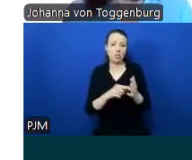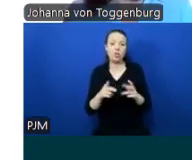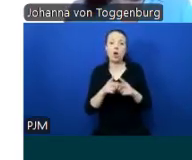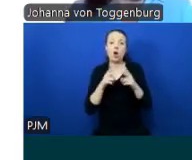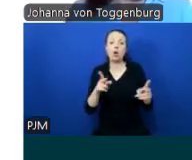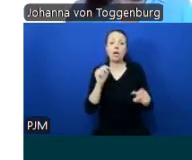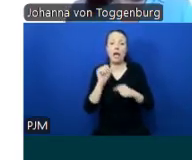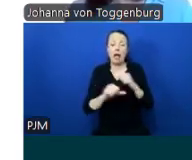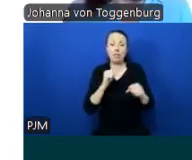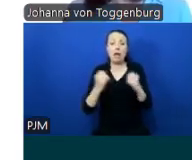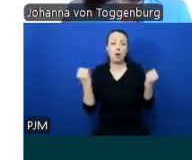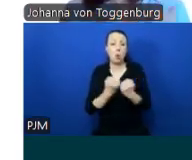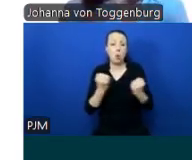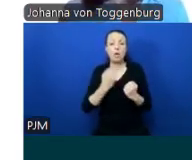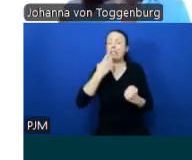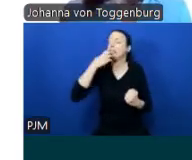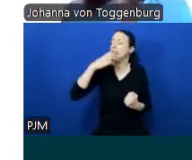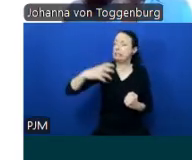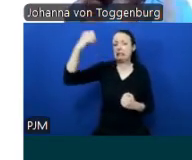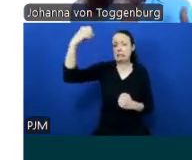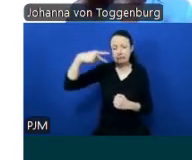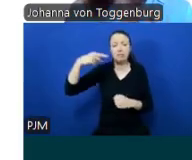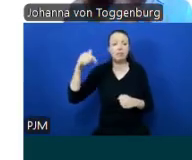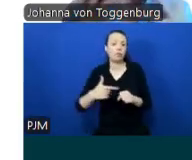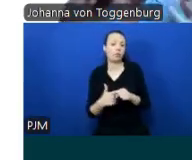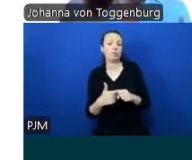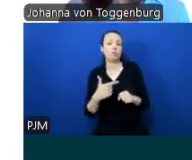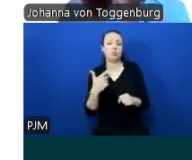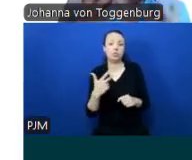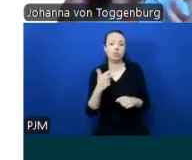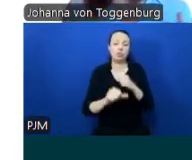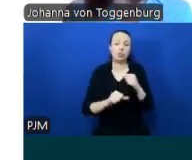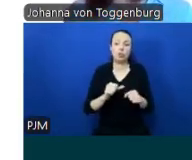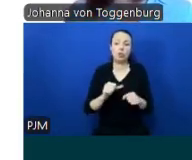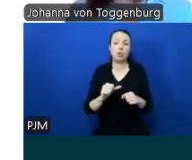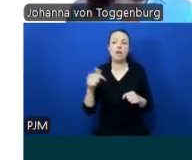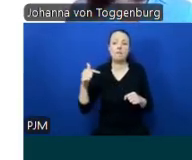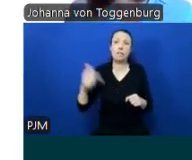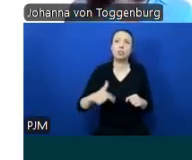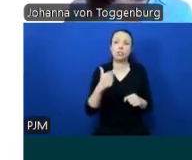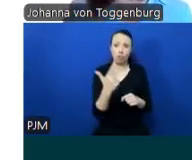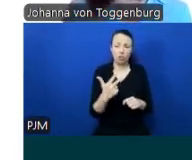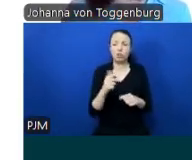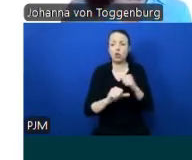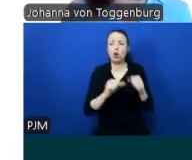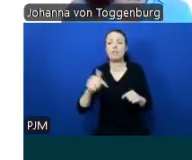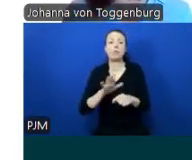here, and it causes disruptions for schools, for work, for mobility, and it's very, very heavy for